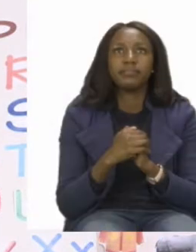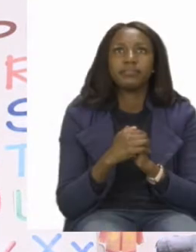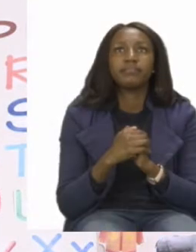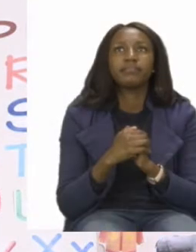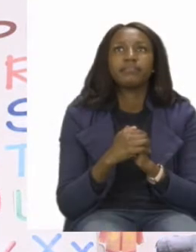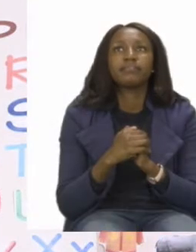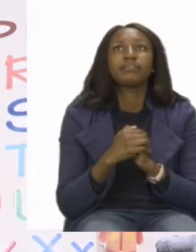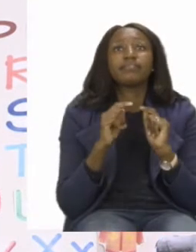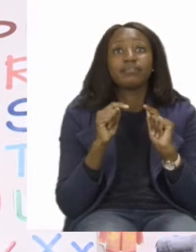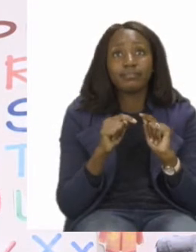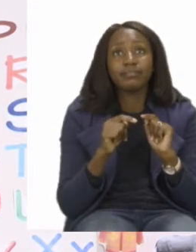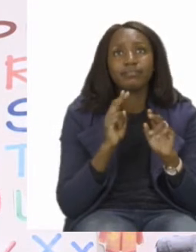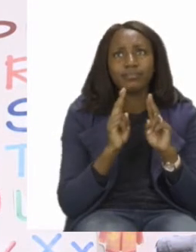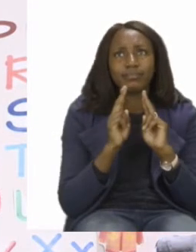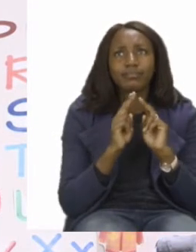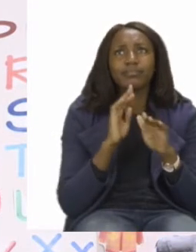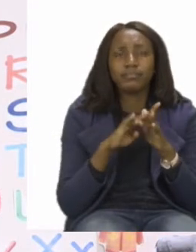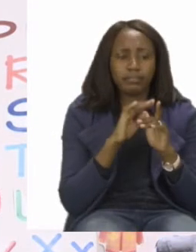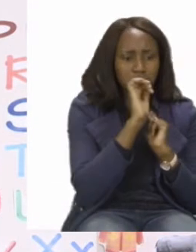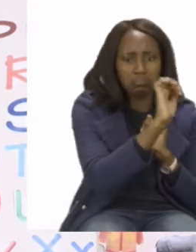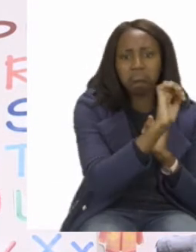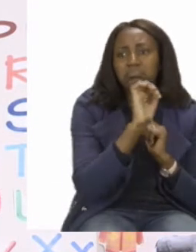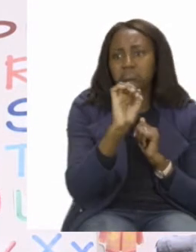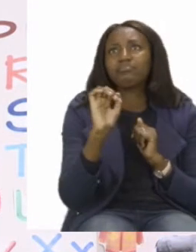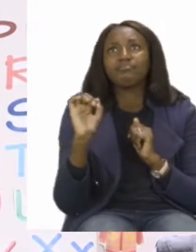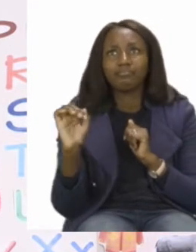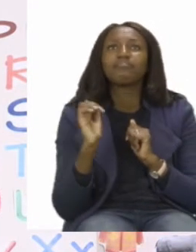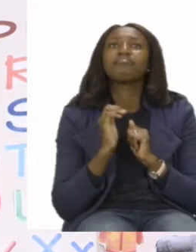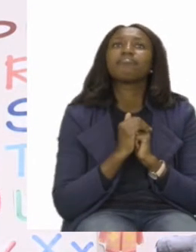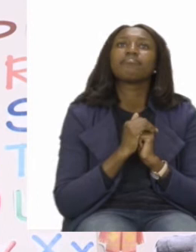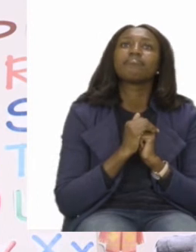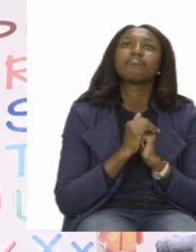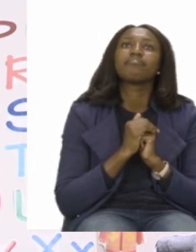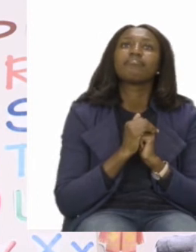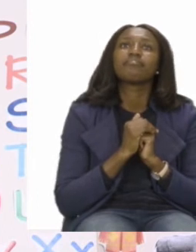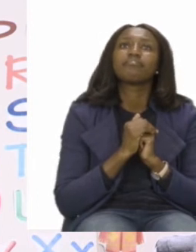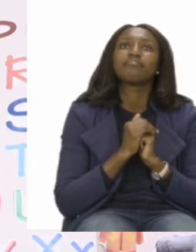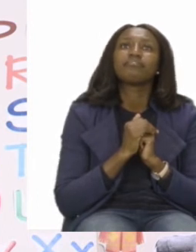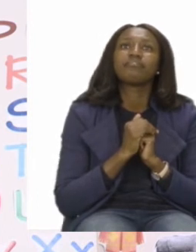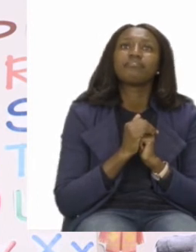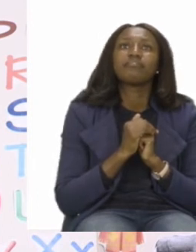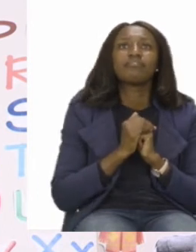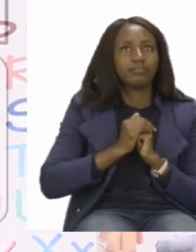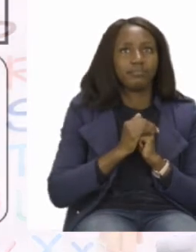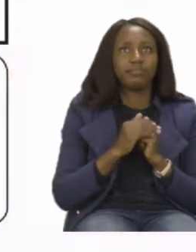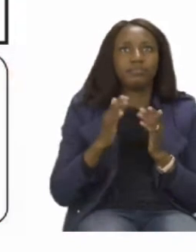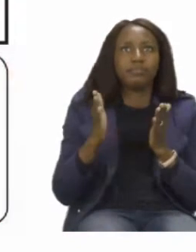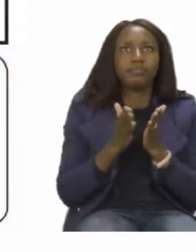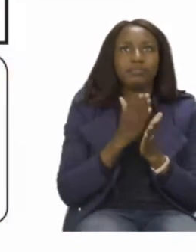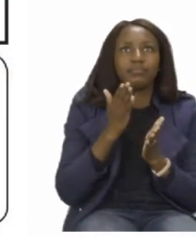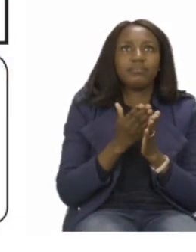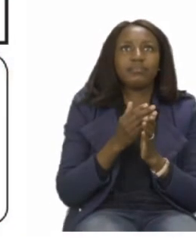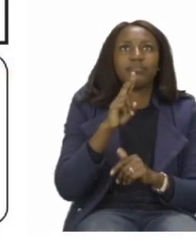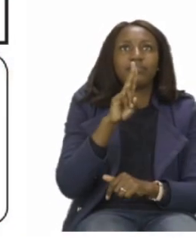We are now going to do possessive pronouns. Before we start, let's first turn our booklets to page